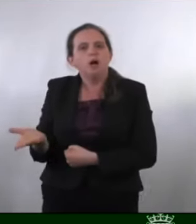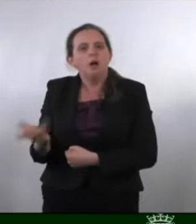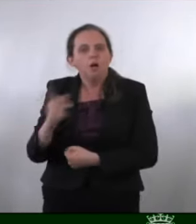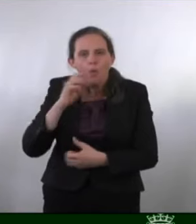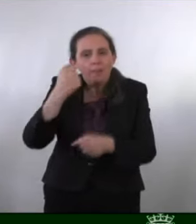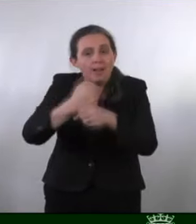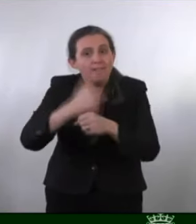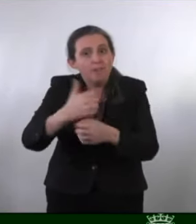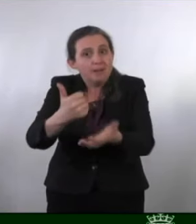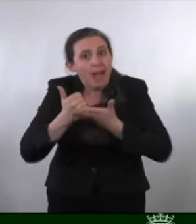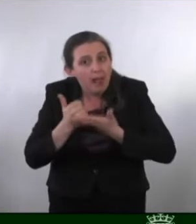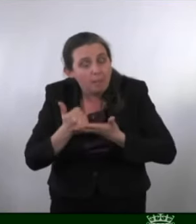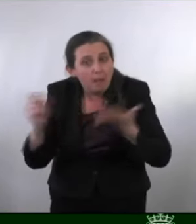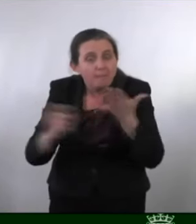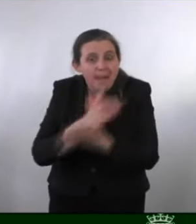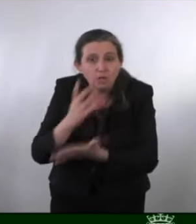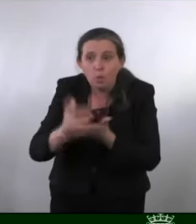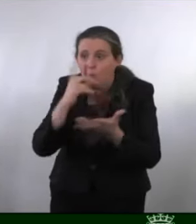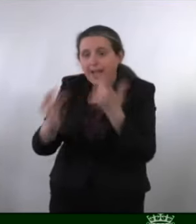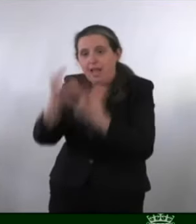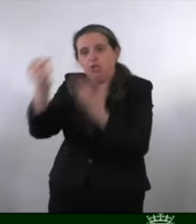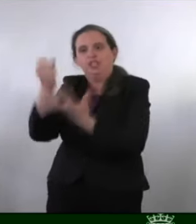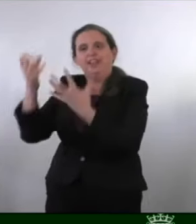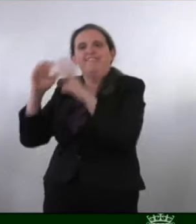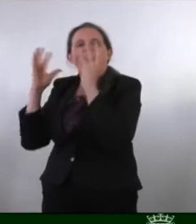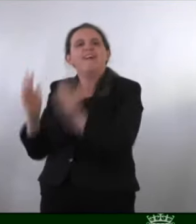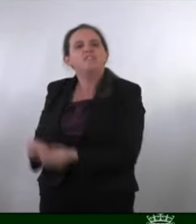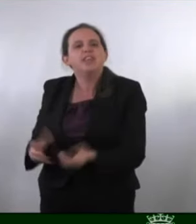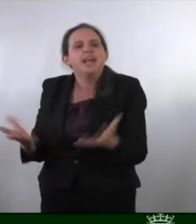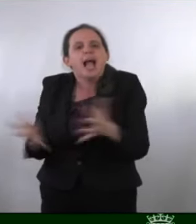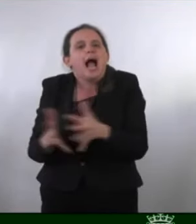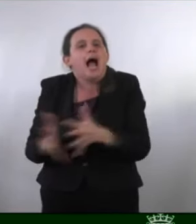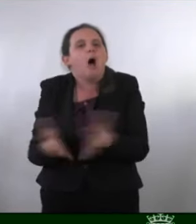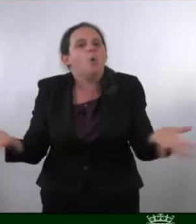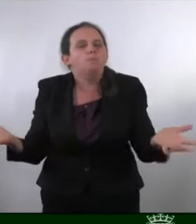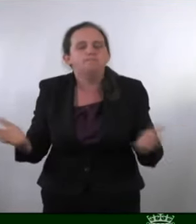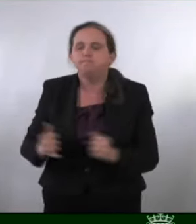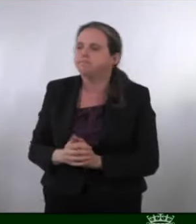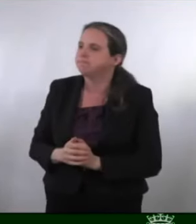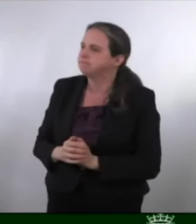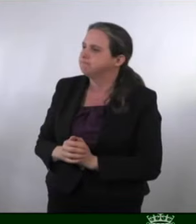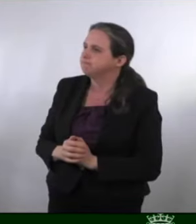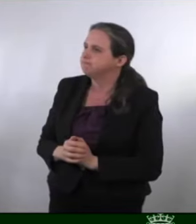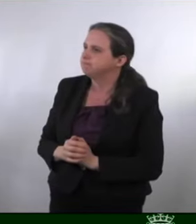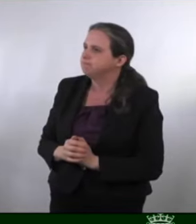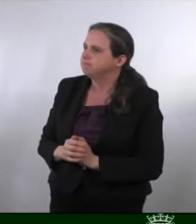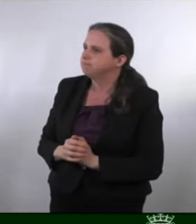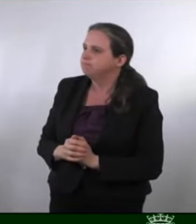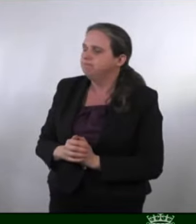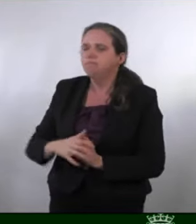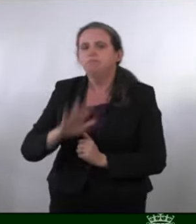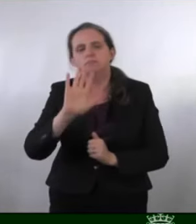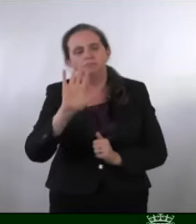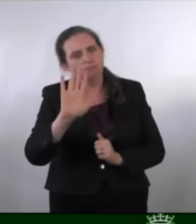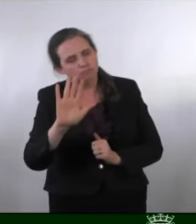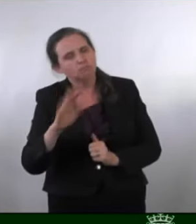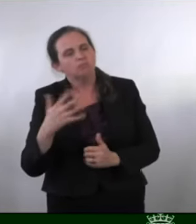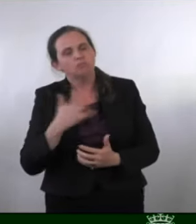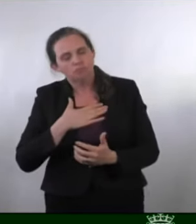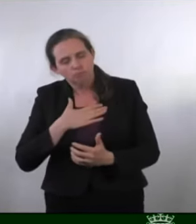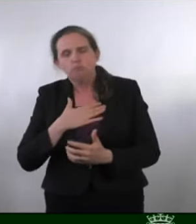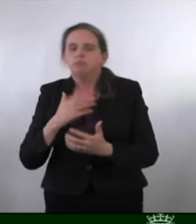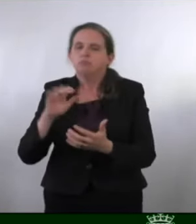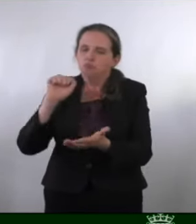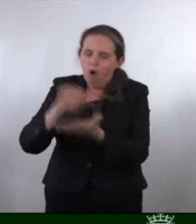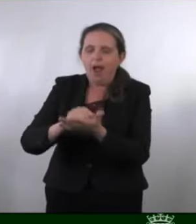needed? State. She's absolutely right to praise local public health officials, and local directors of public health have